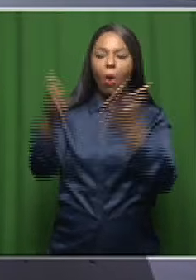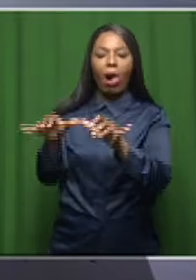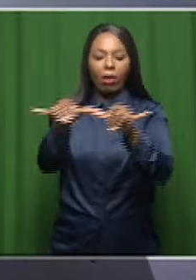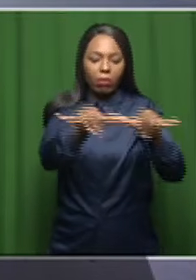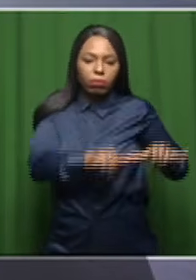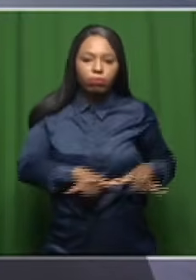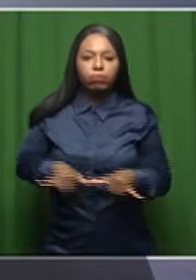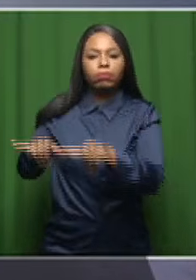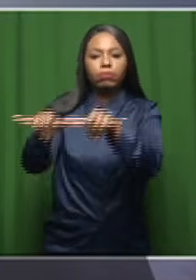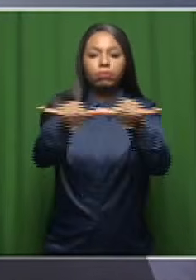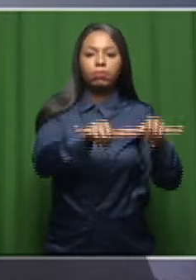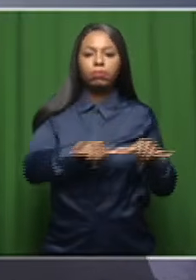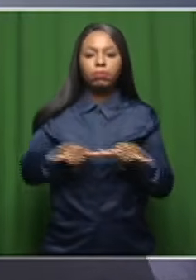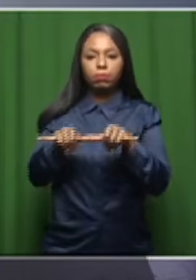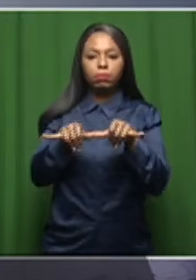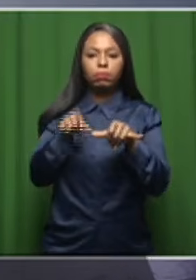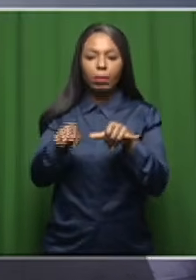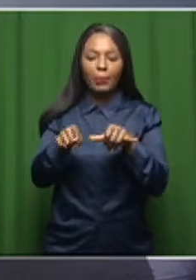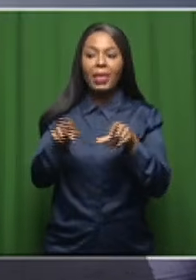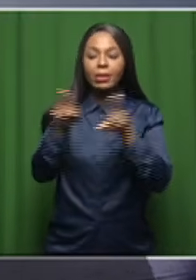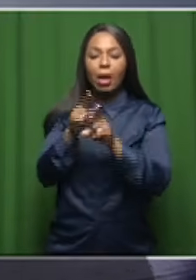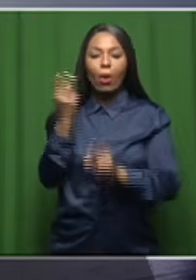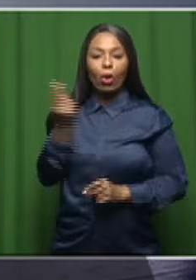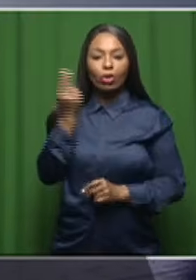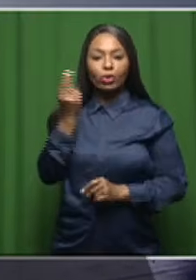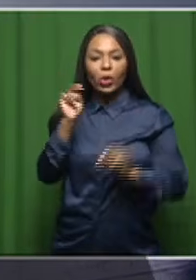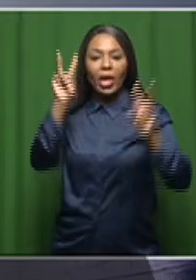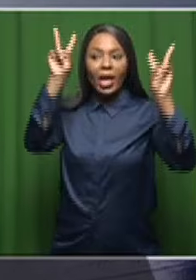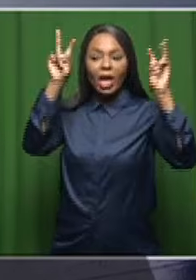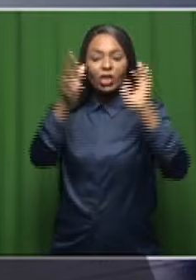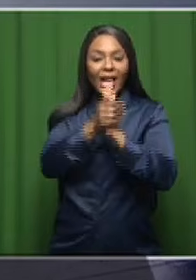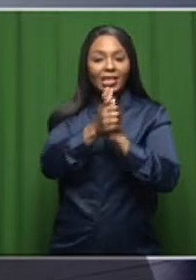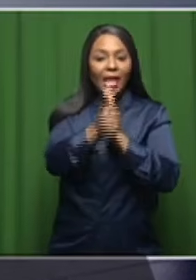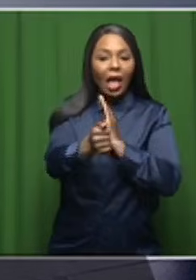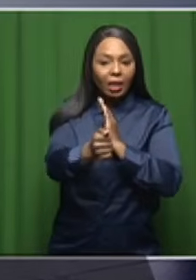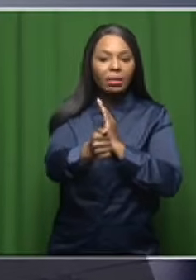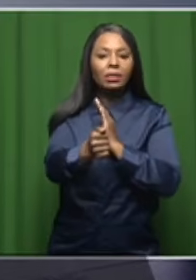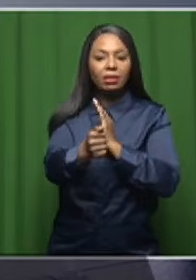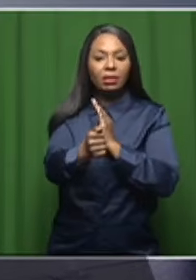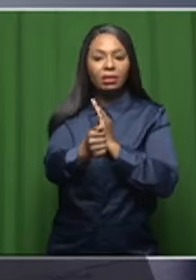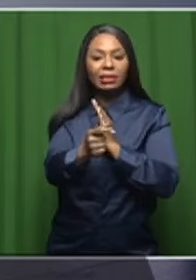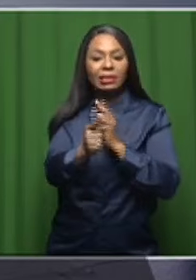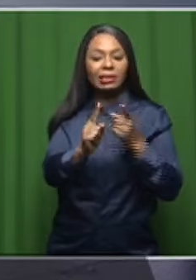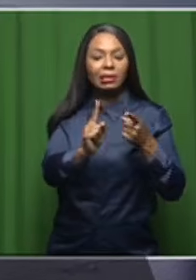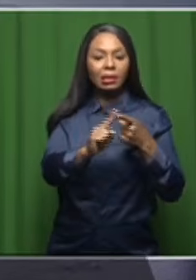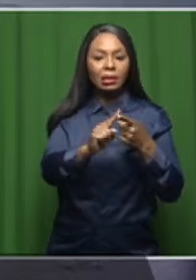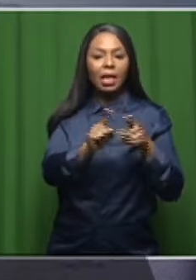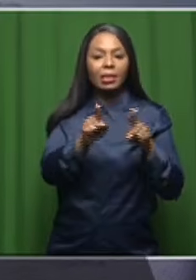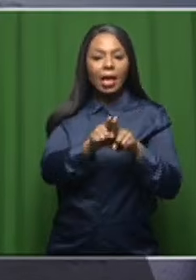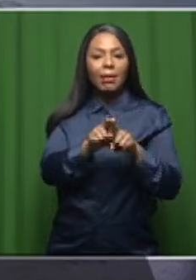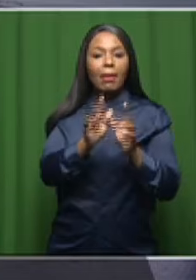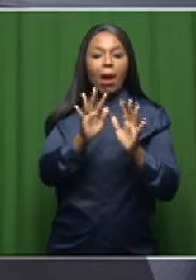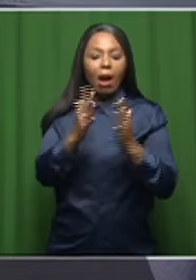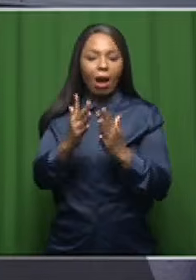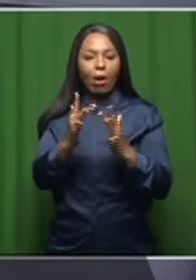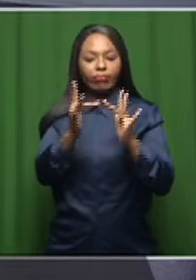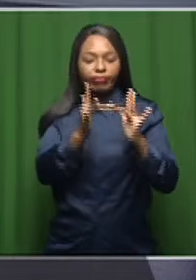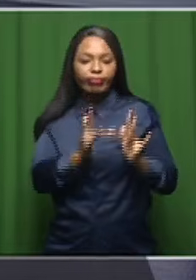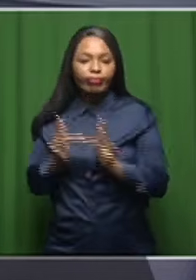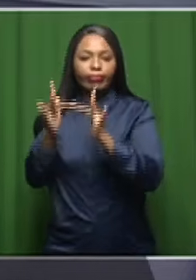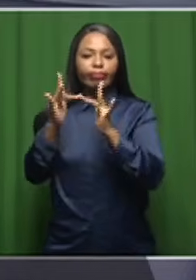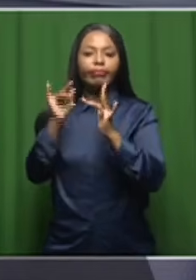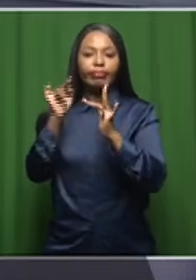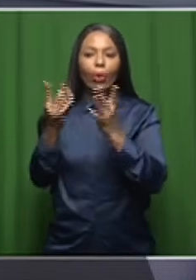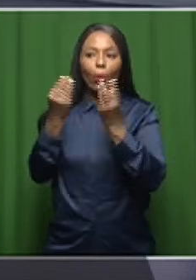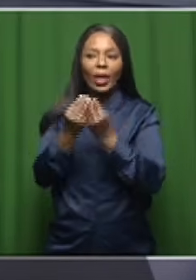The issue of skills and paralleled with connectivity from the